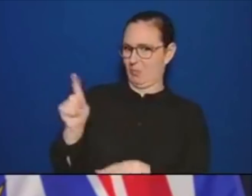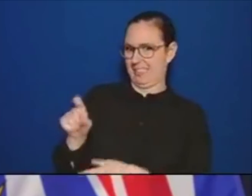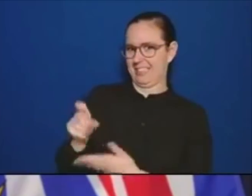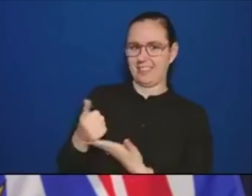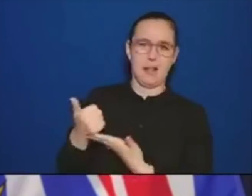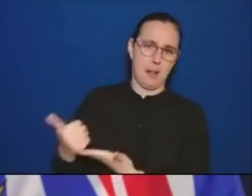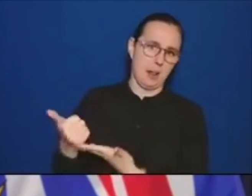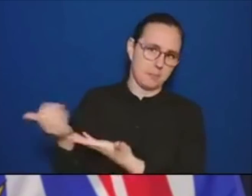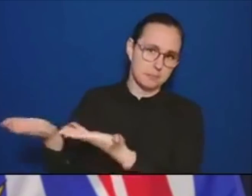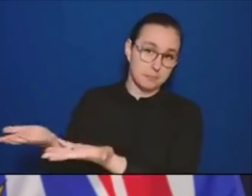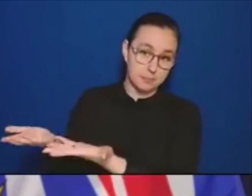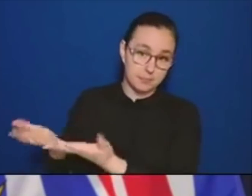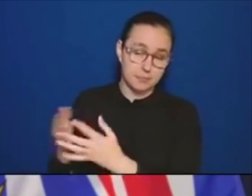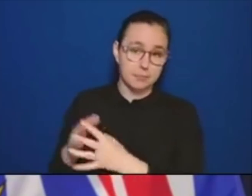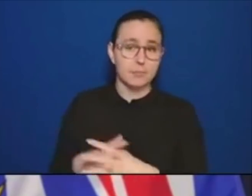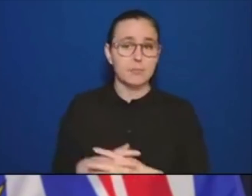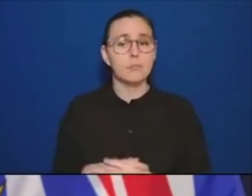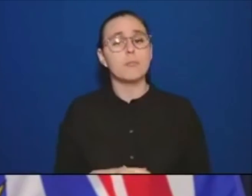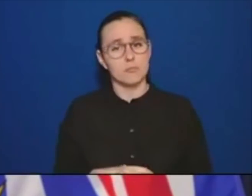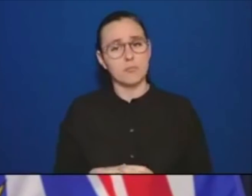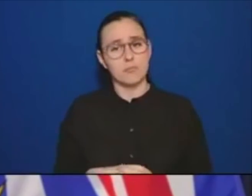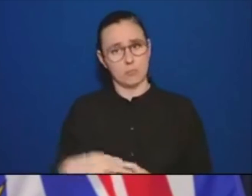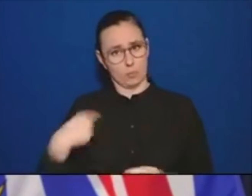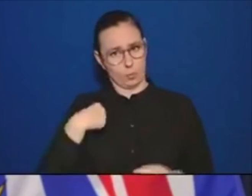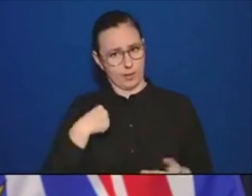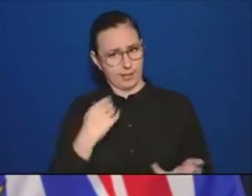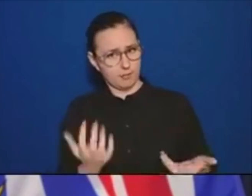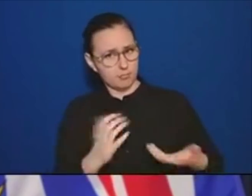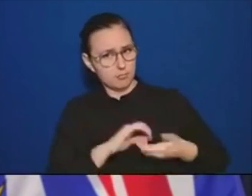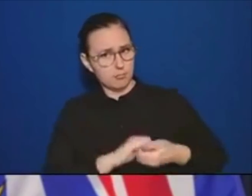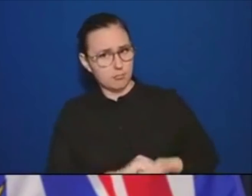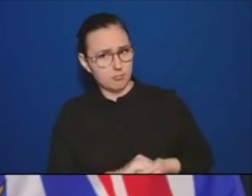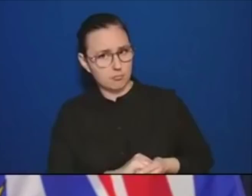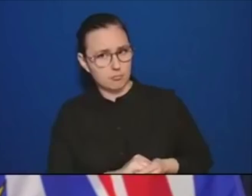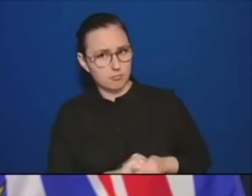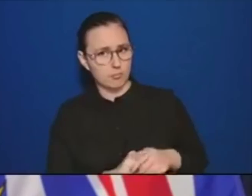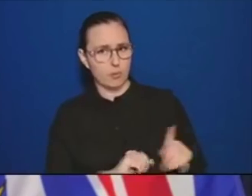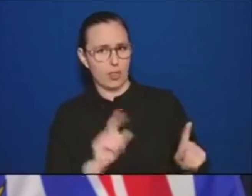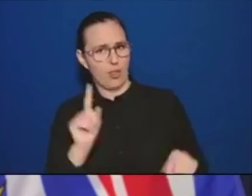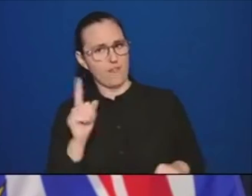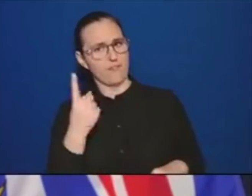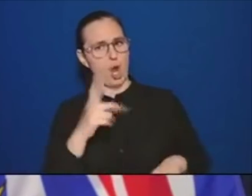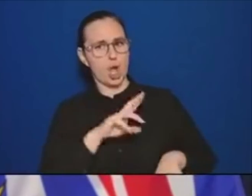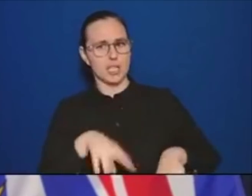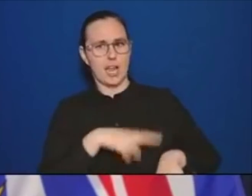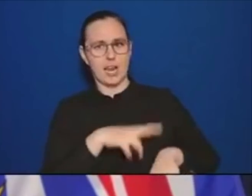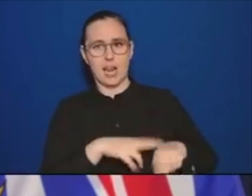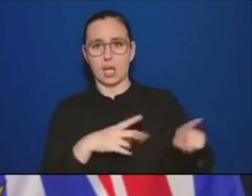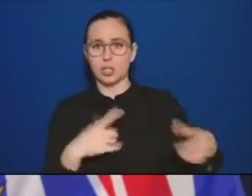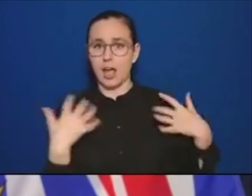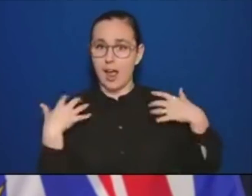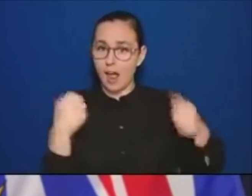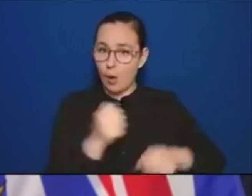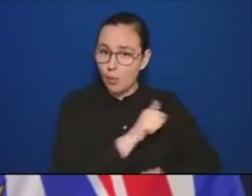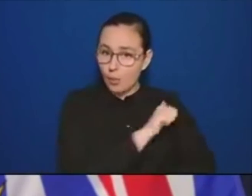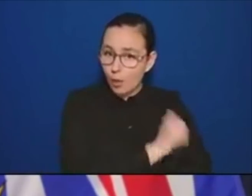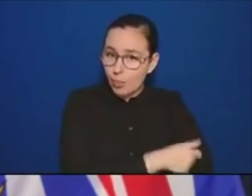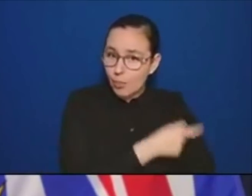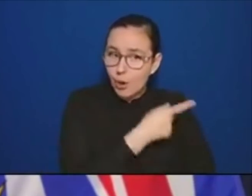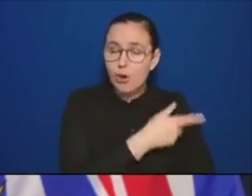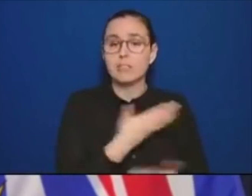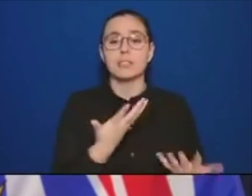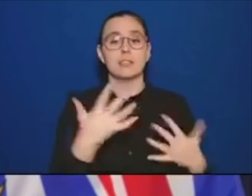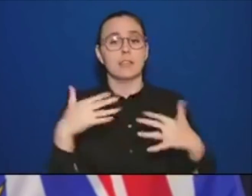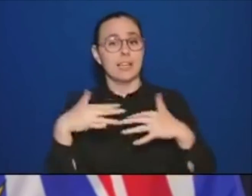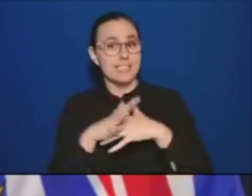First Nations Emergency Services Society, the First Nation Health Authority, Indigenous Services Canada, our government